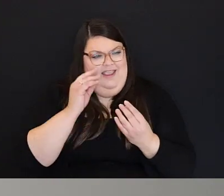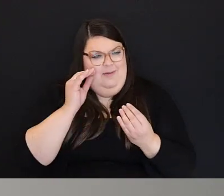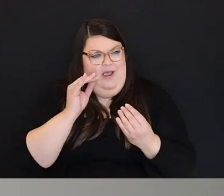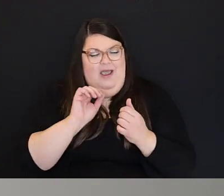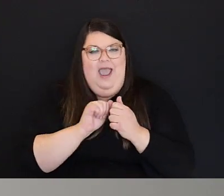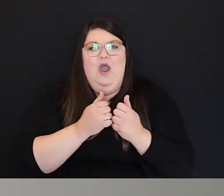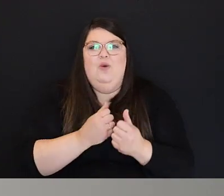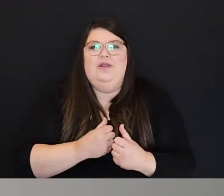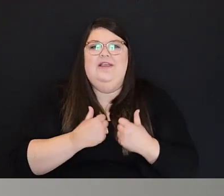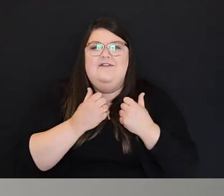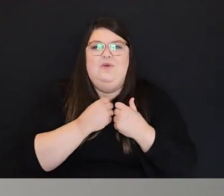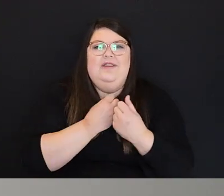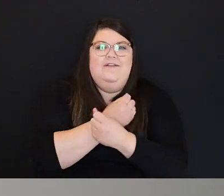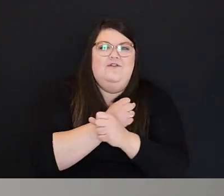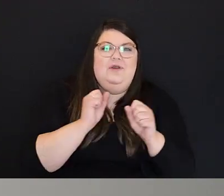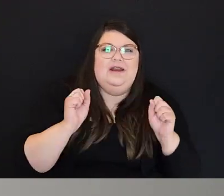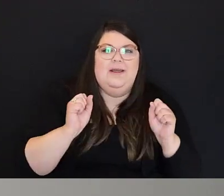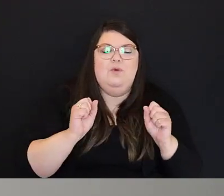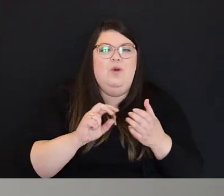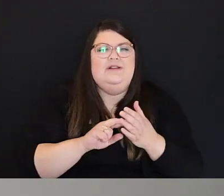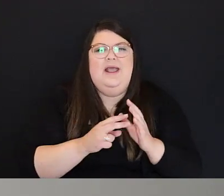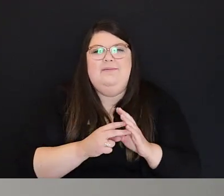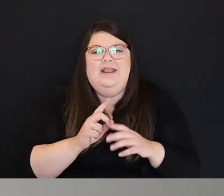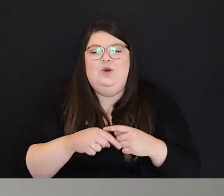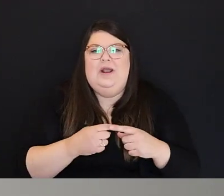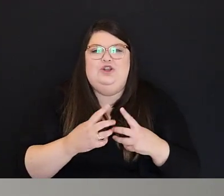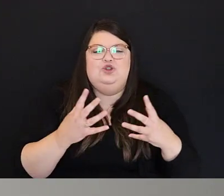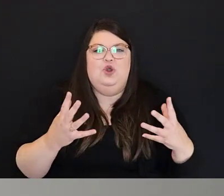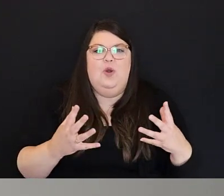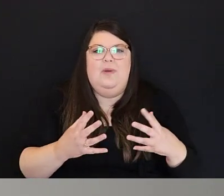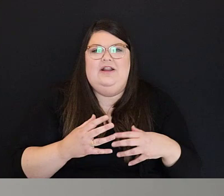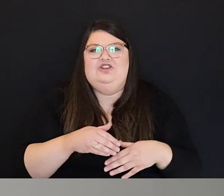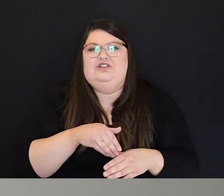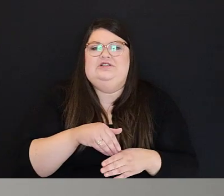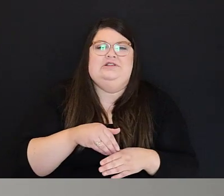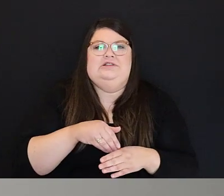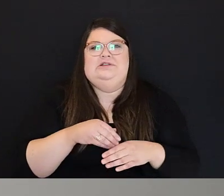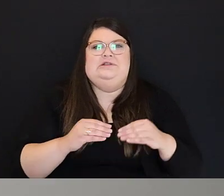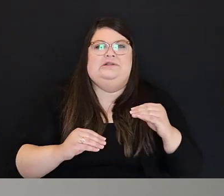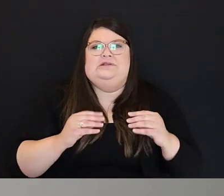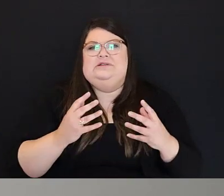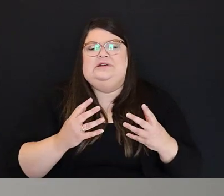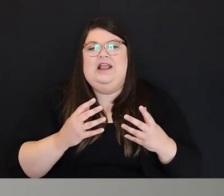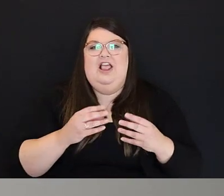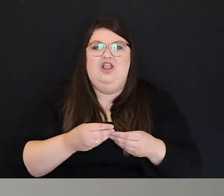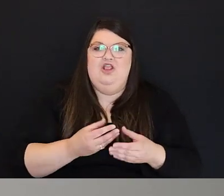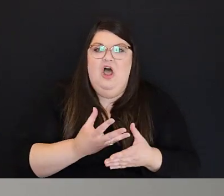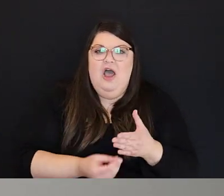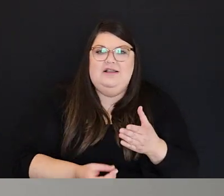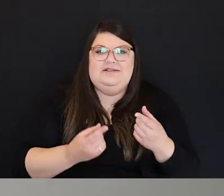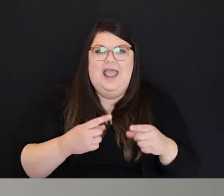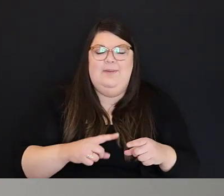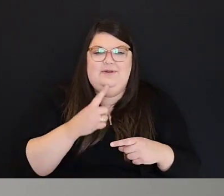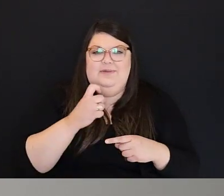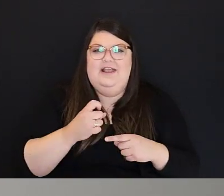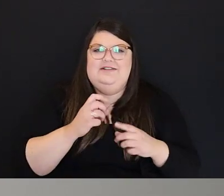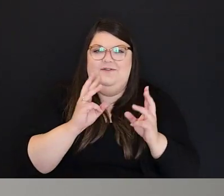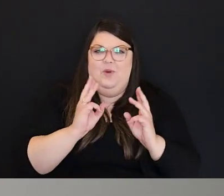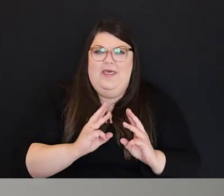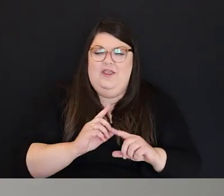actually means when there's so much precarity and loss that happens because of the weather, but